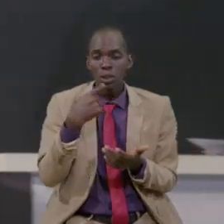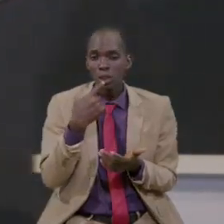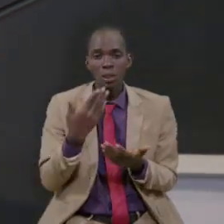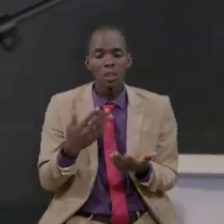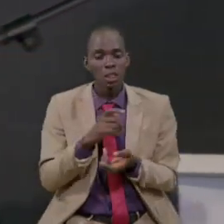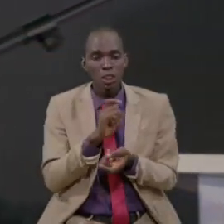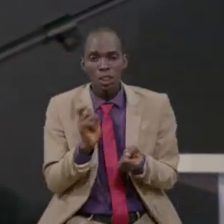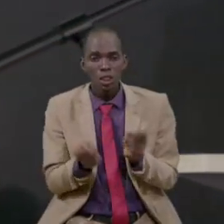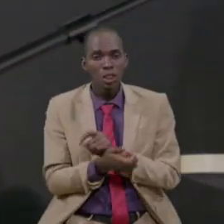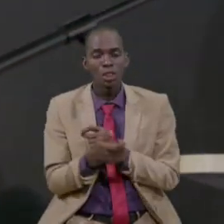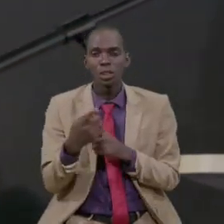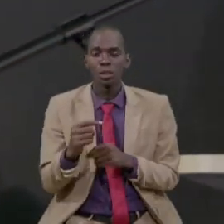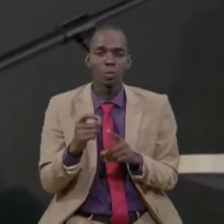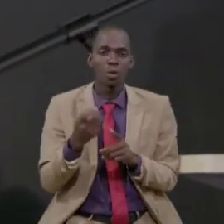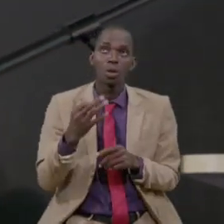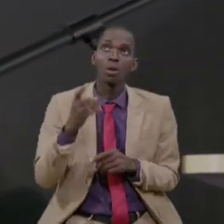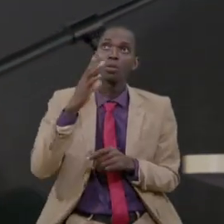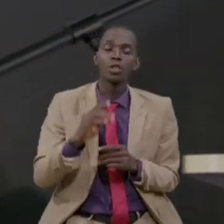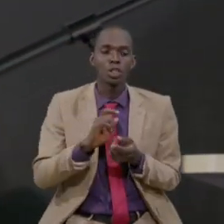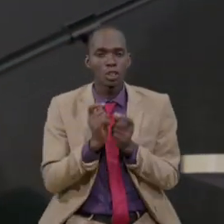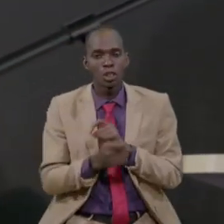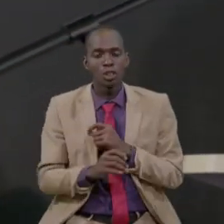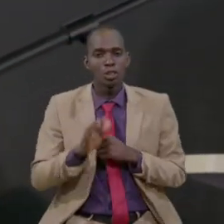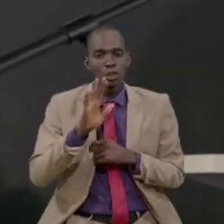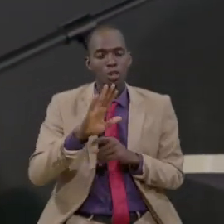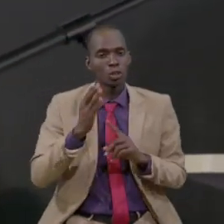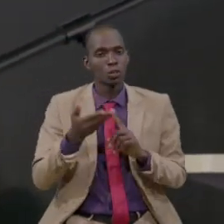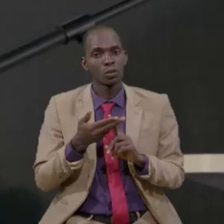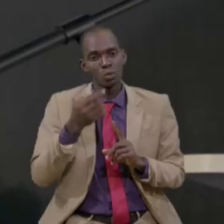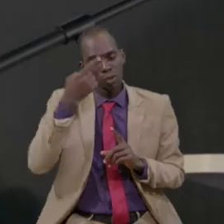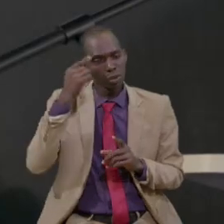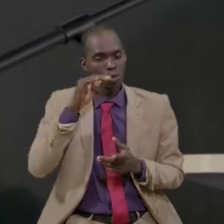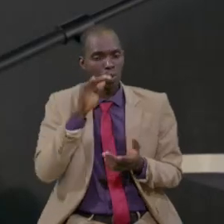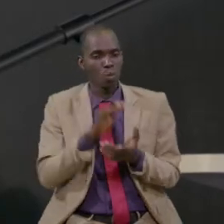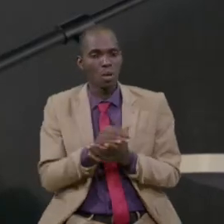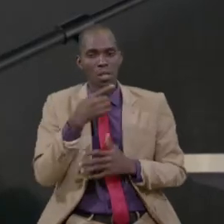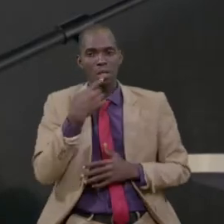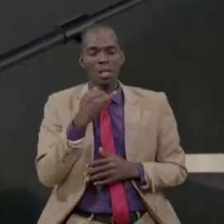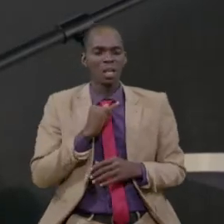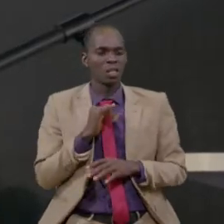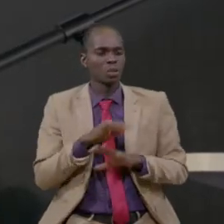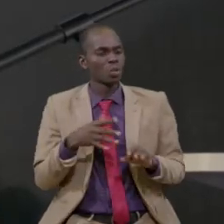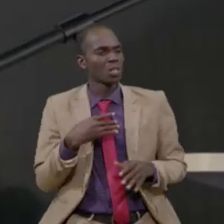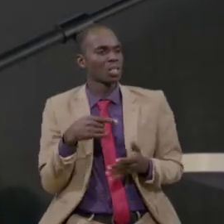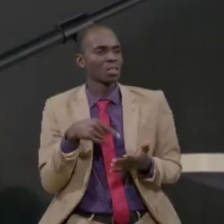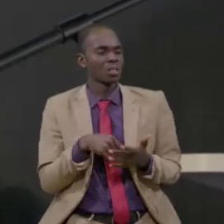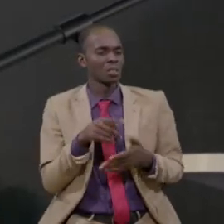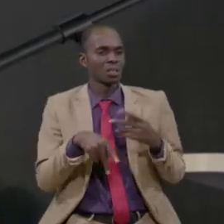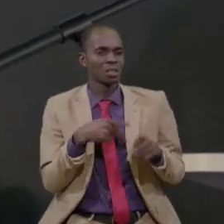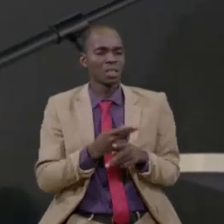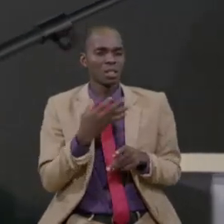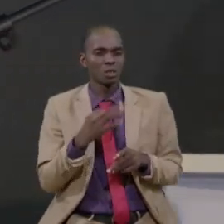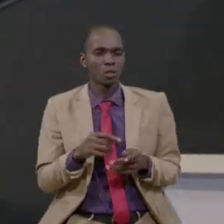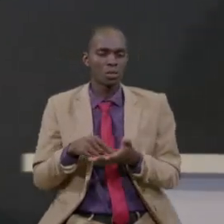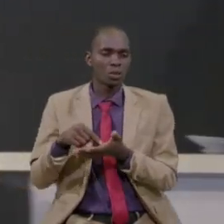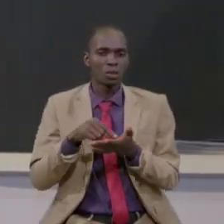God, change your conviction, because your wife says, I don't like this kind of conviction, this kind of